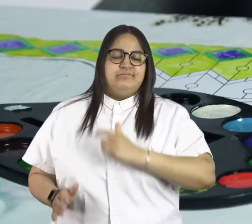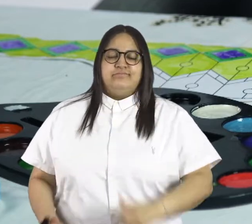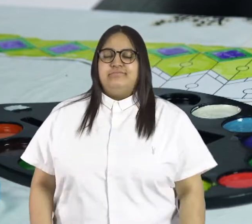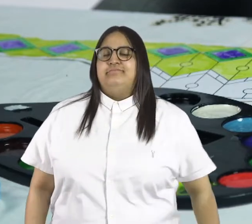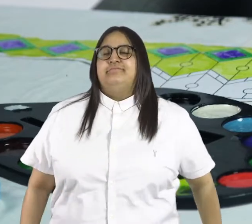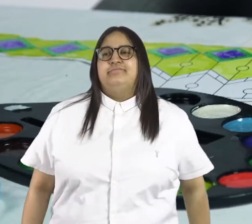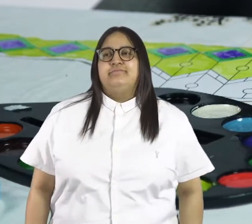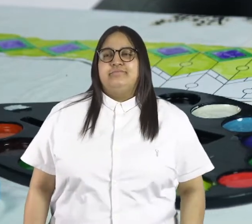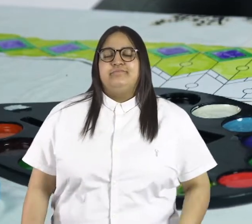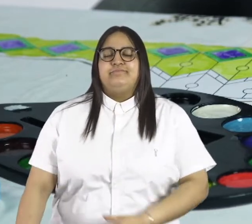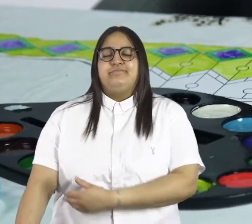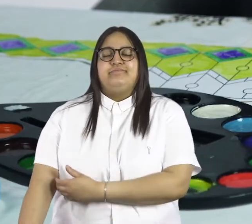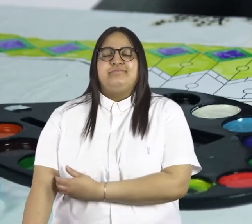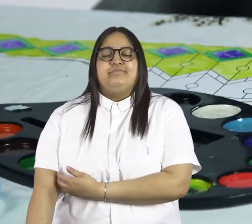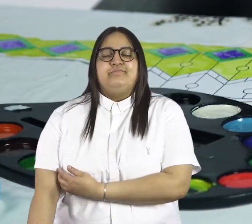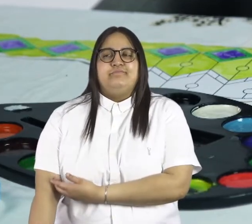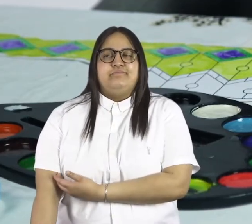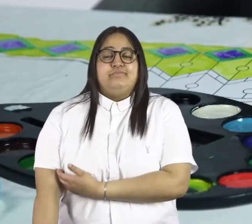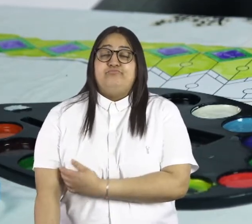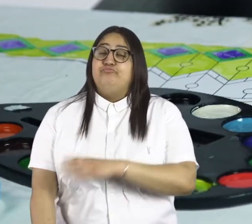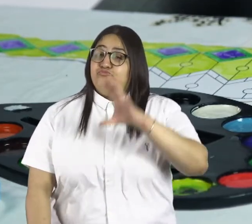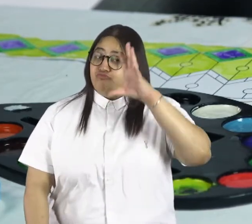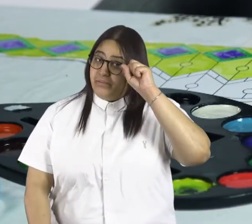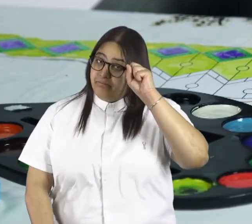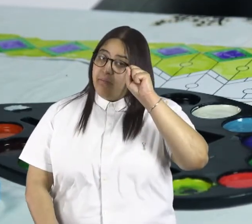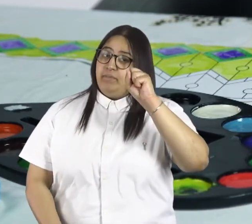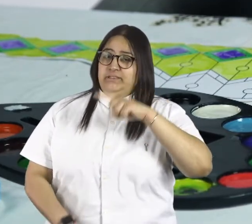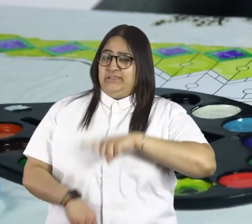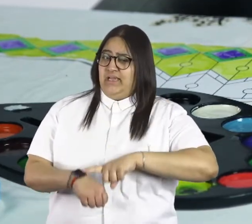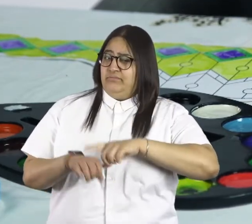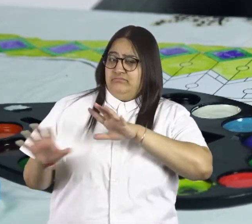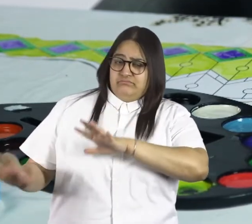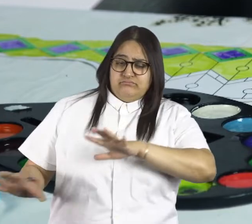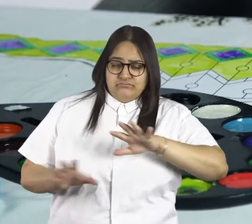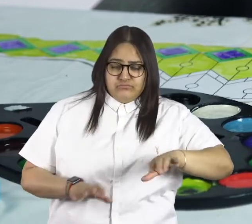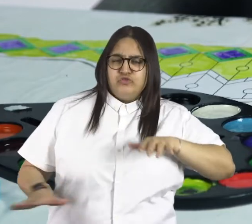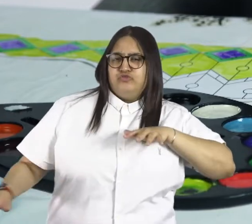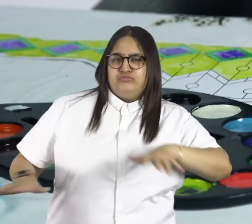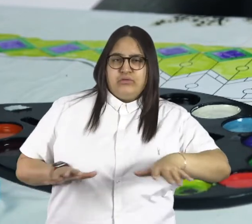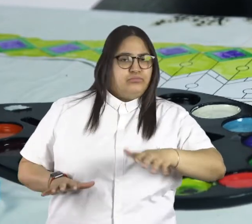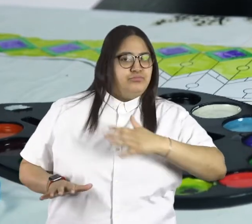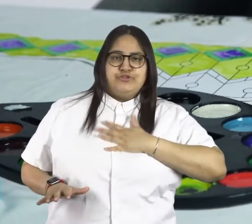But remember, take your time. There is no rush.